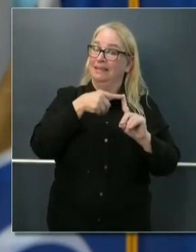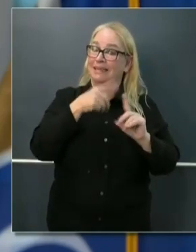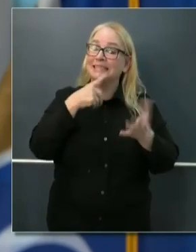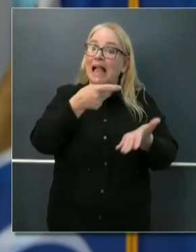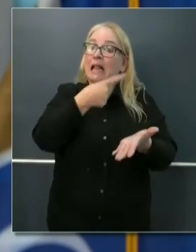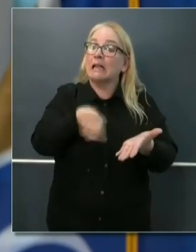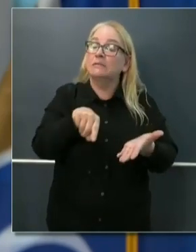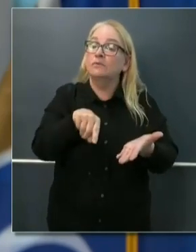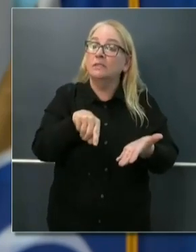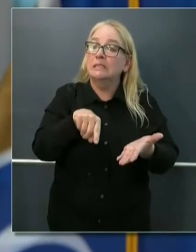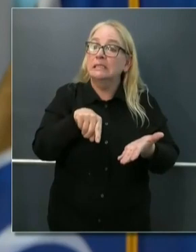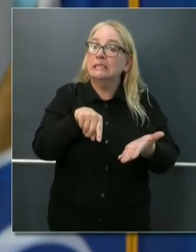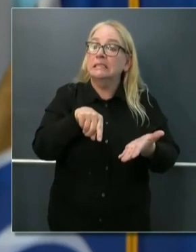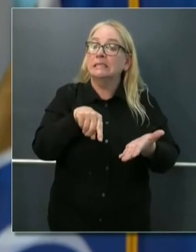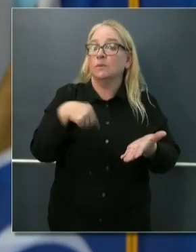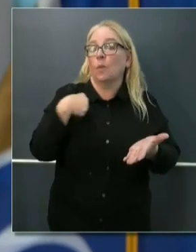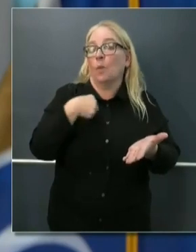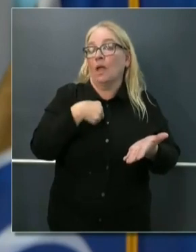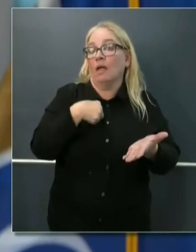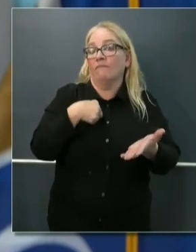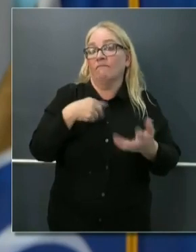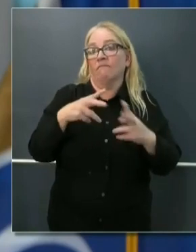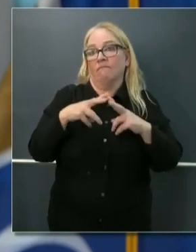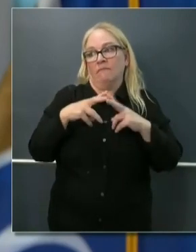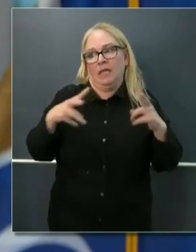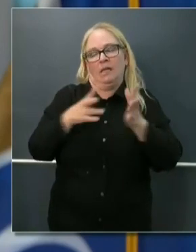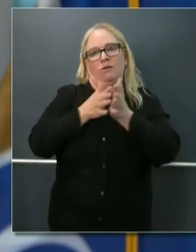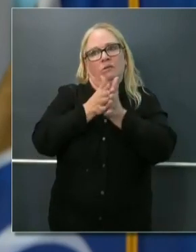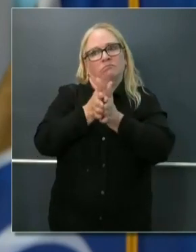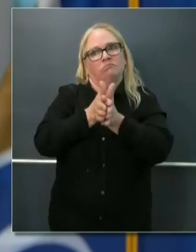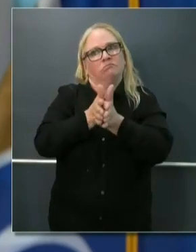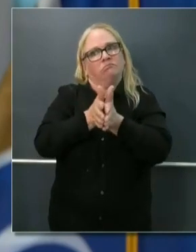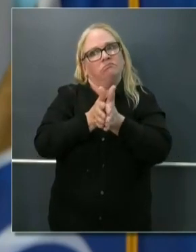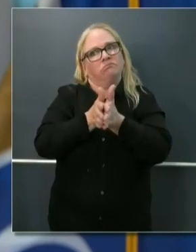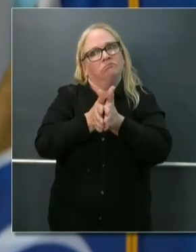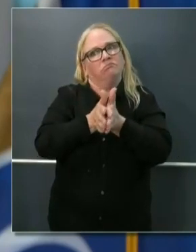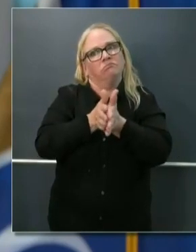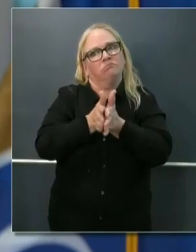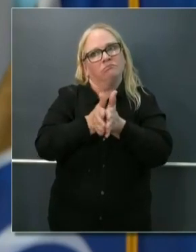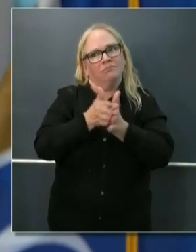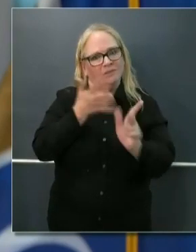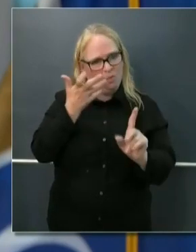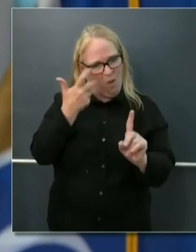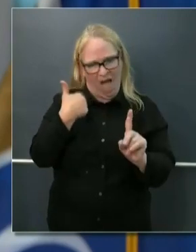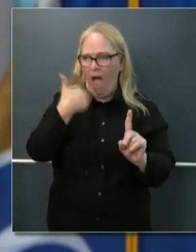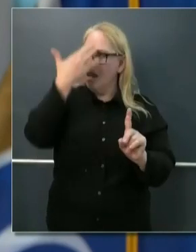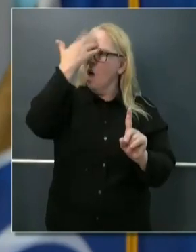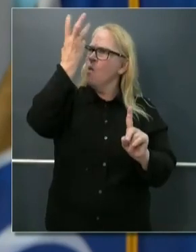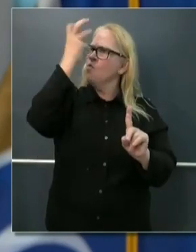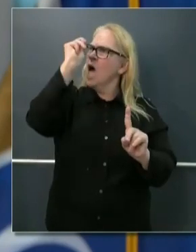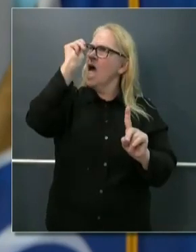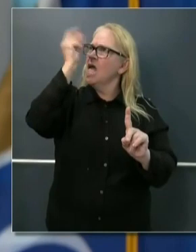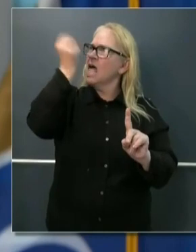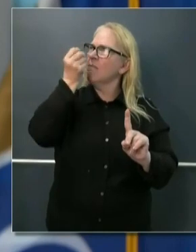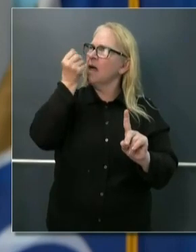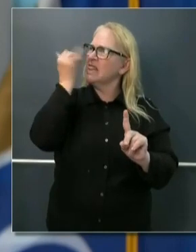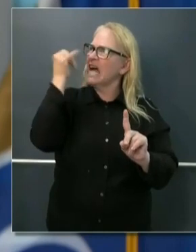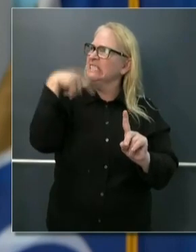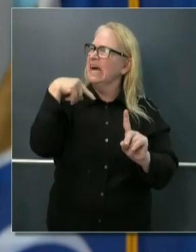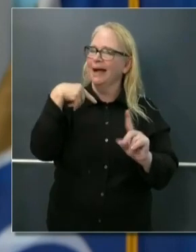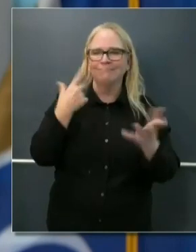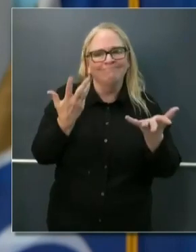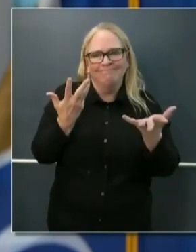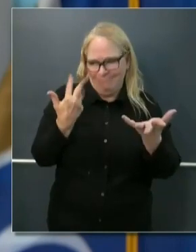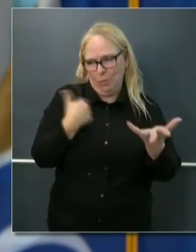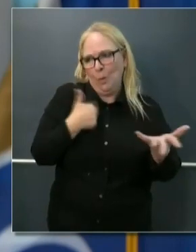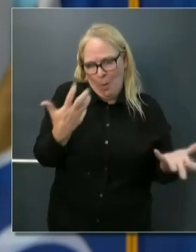reason, and we are very eager to get a specific date out, as I know you are eager to distribute that date. When I have